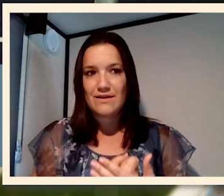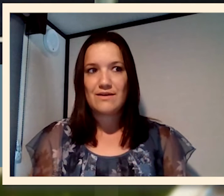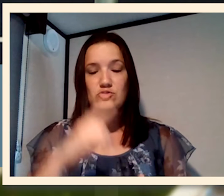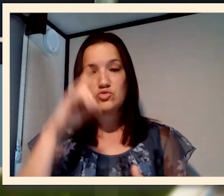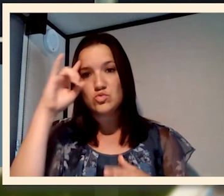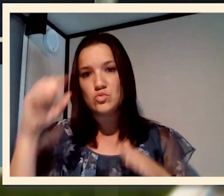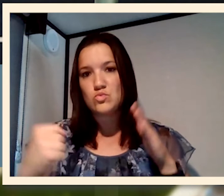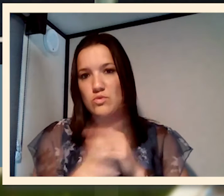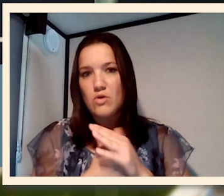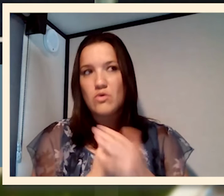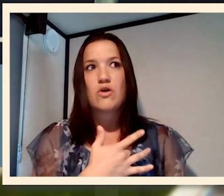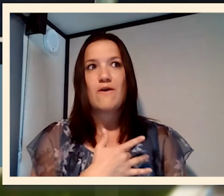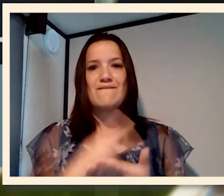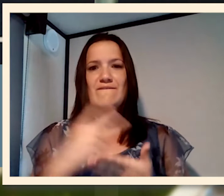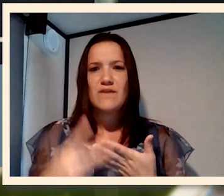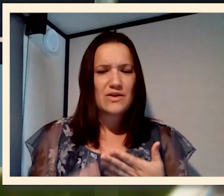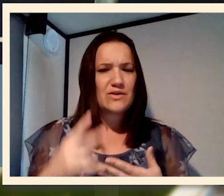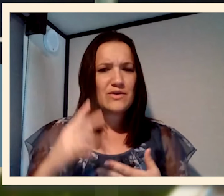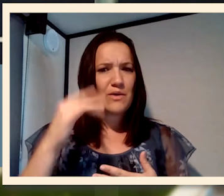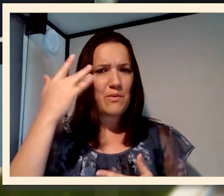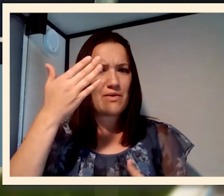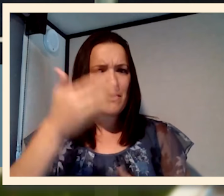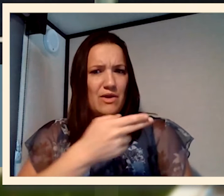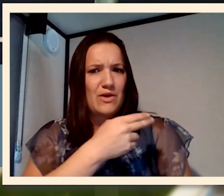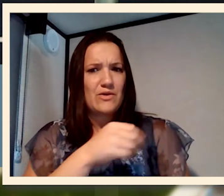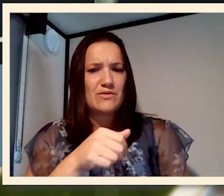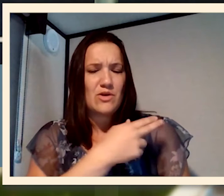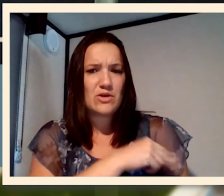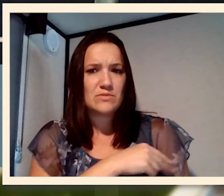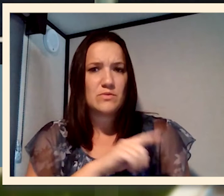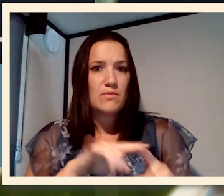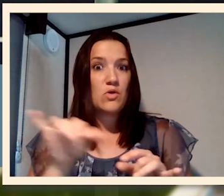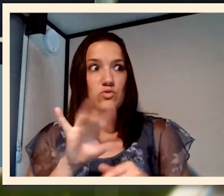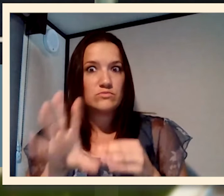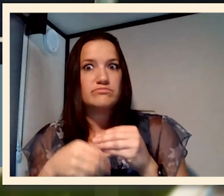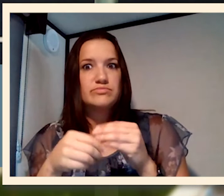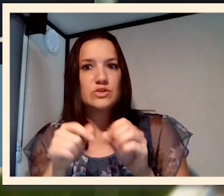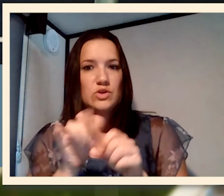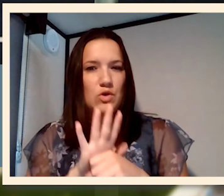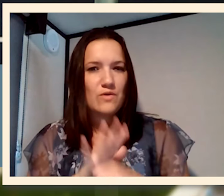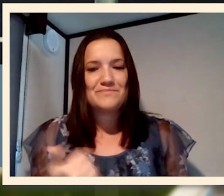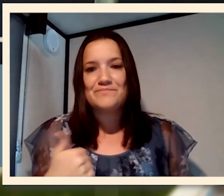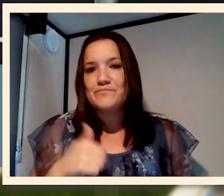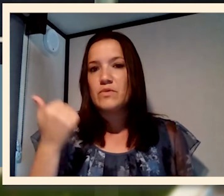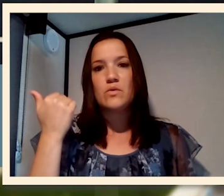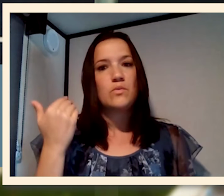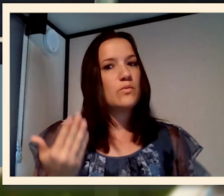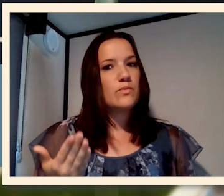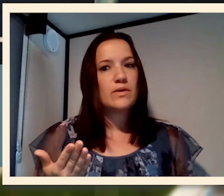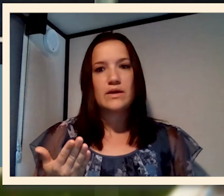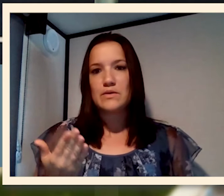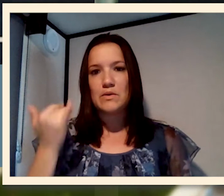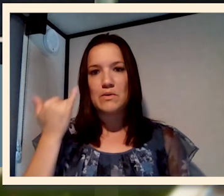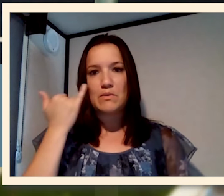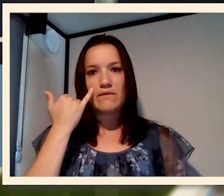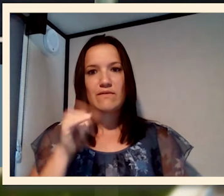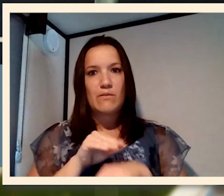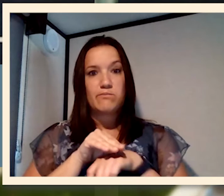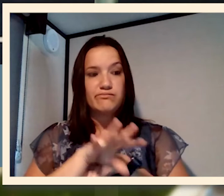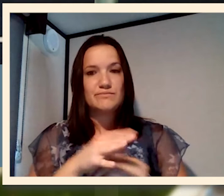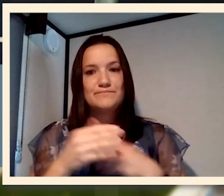to a stroke? Did it lead to a heart attack, which is why they're in the hospital, but they also happen to have COVID? So we really don't know